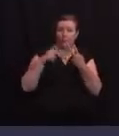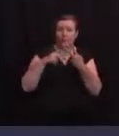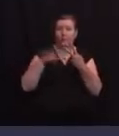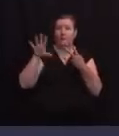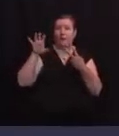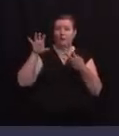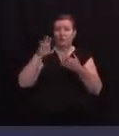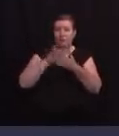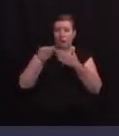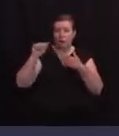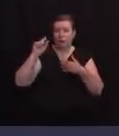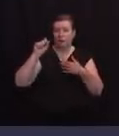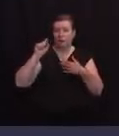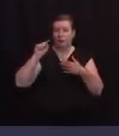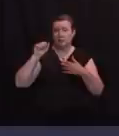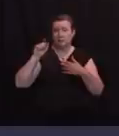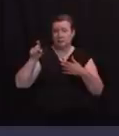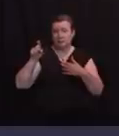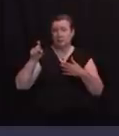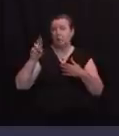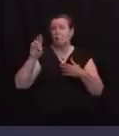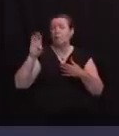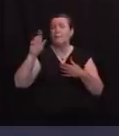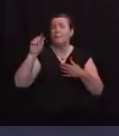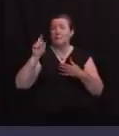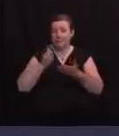as part of a deal to enact a millionaire's tax last year?